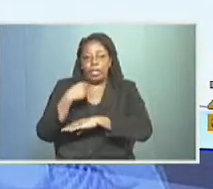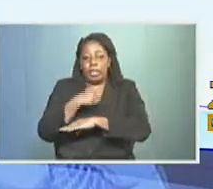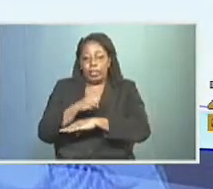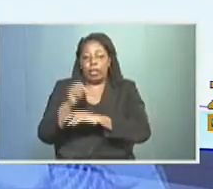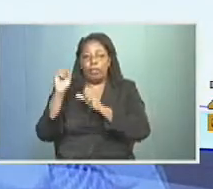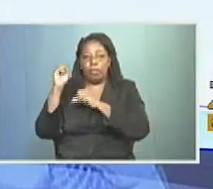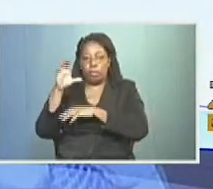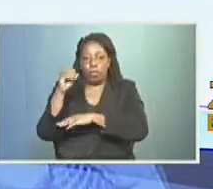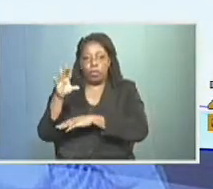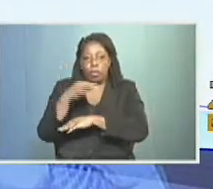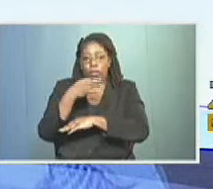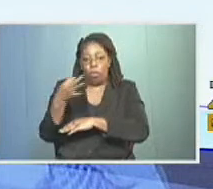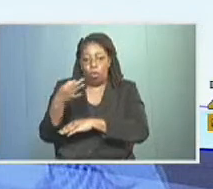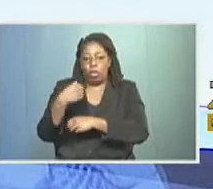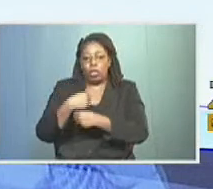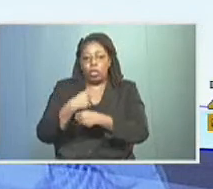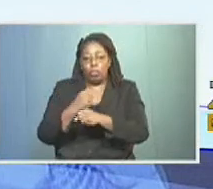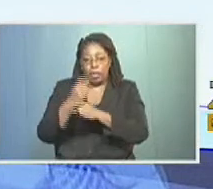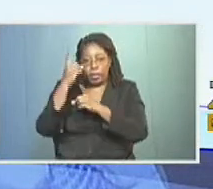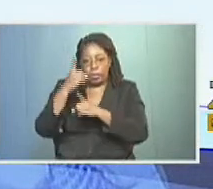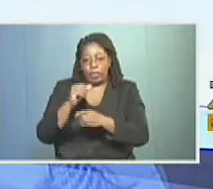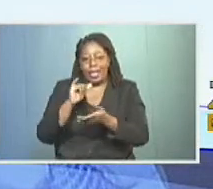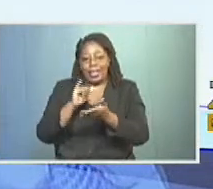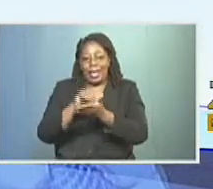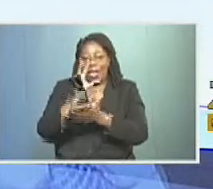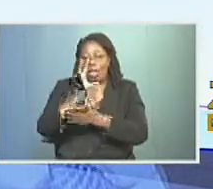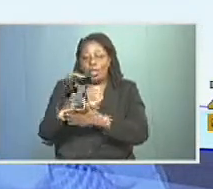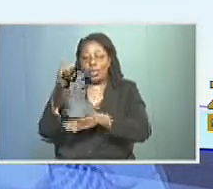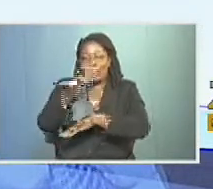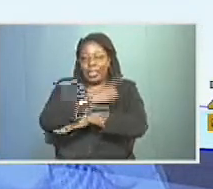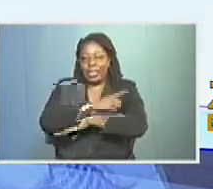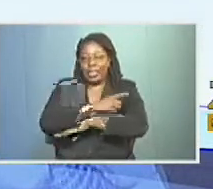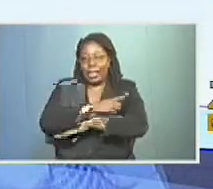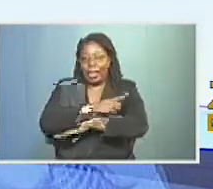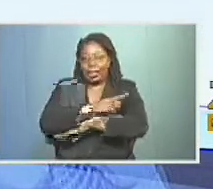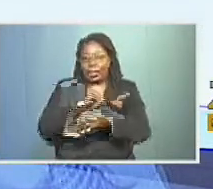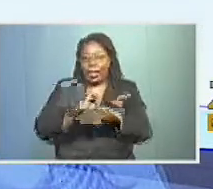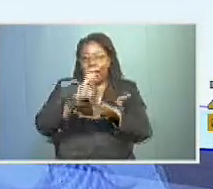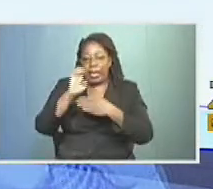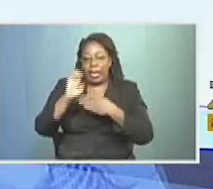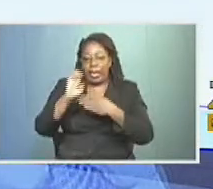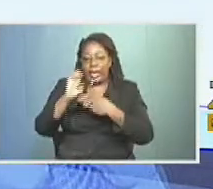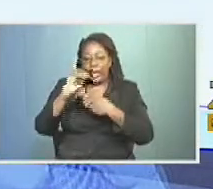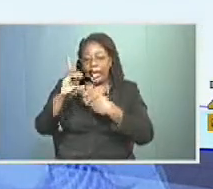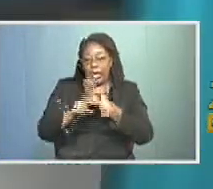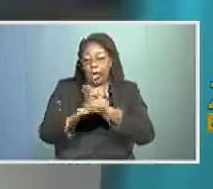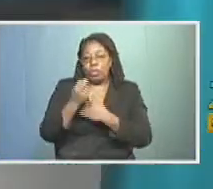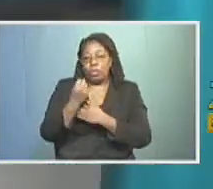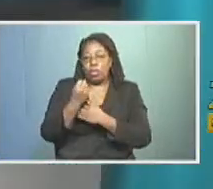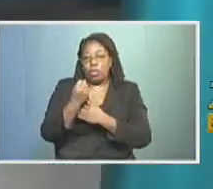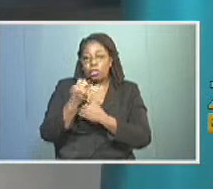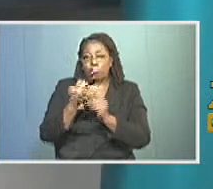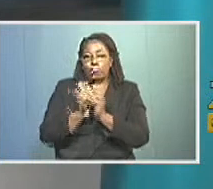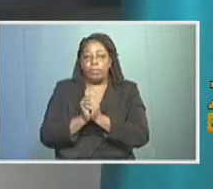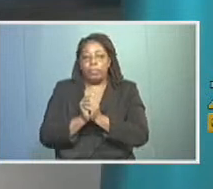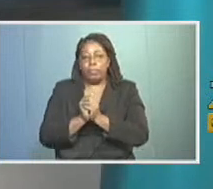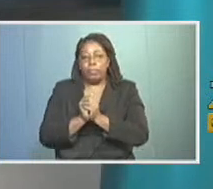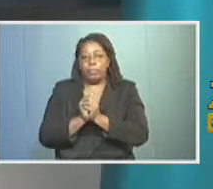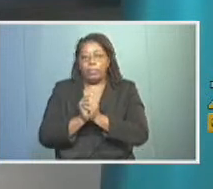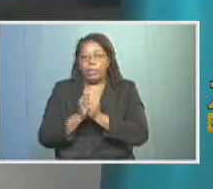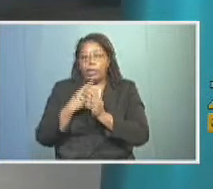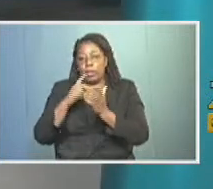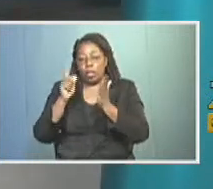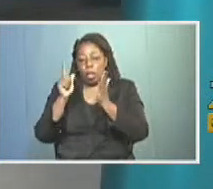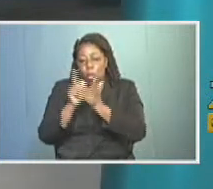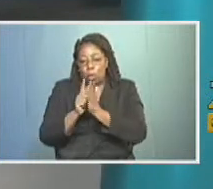fallen away to make a determination. That 30-day period ends December 12th. The laws also